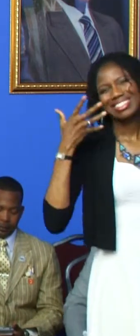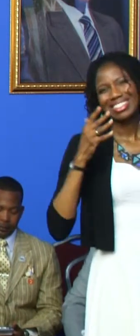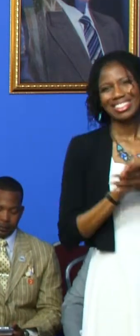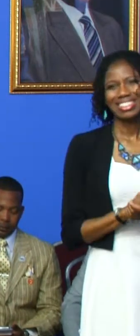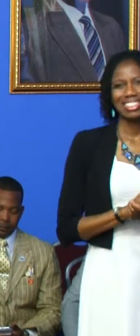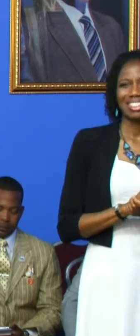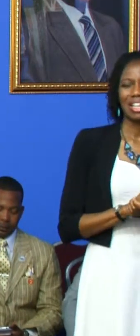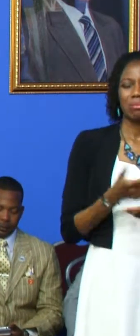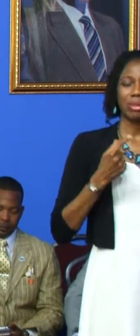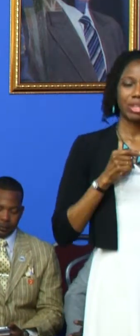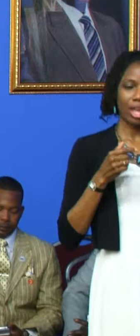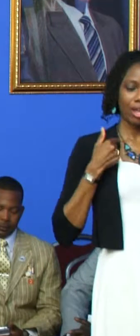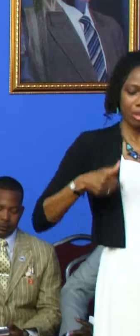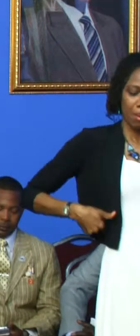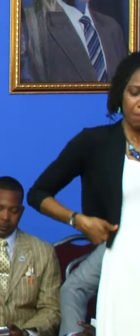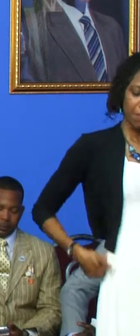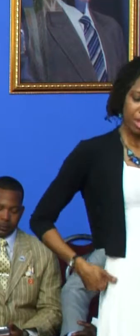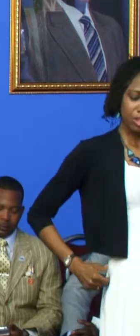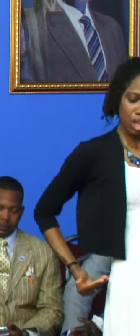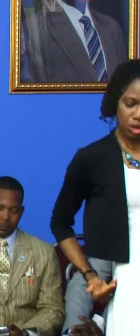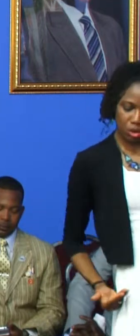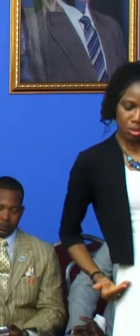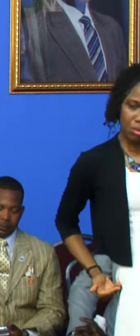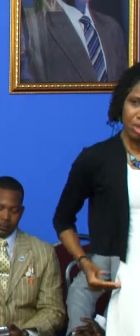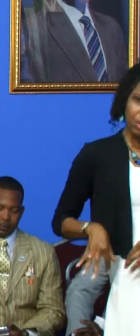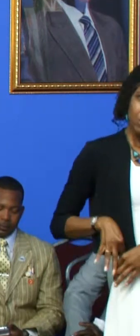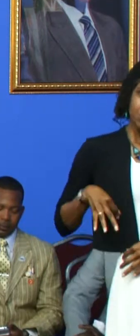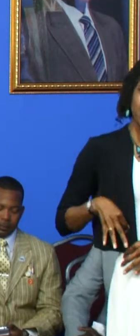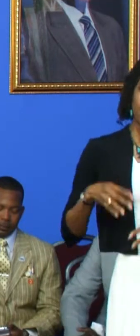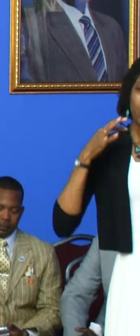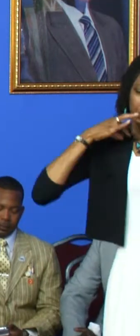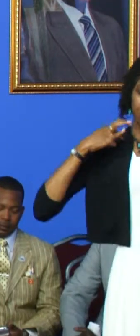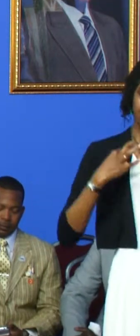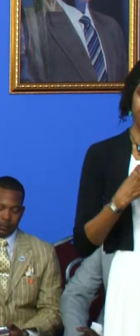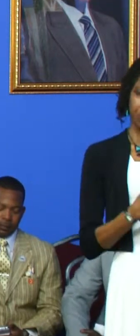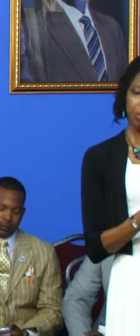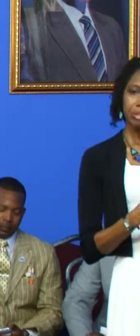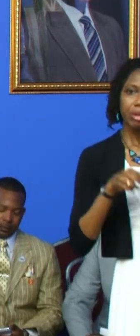Pants down, butt showing, gold chains,